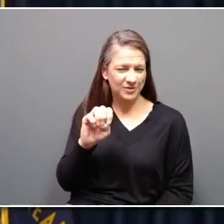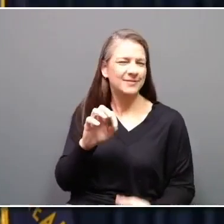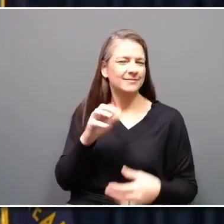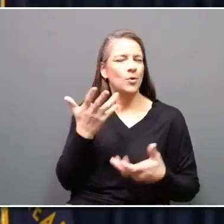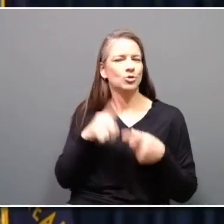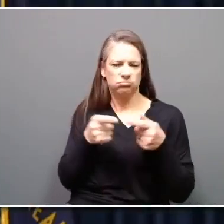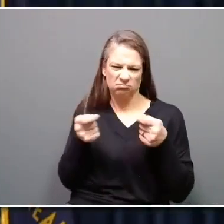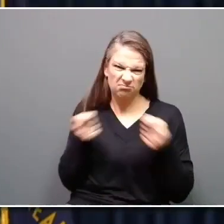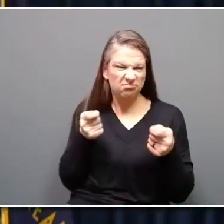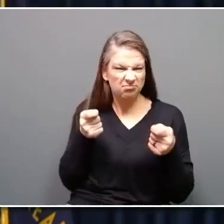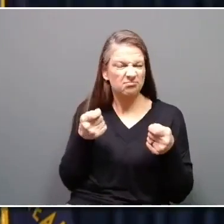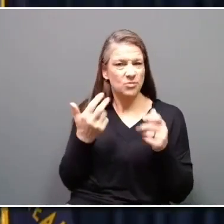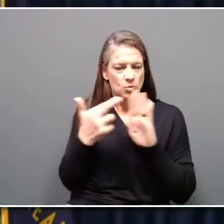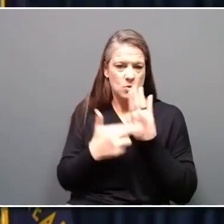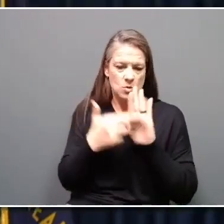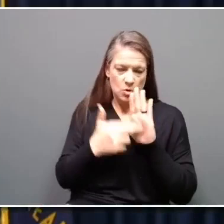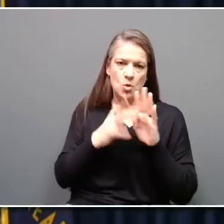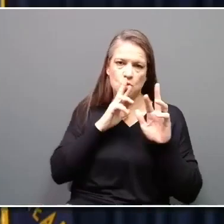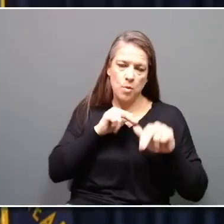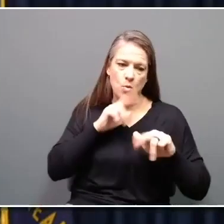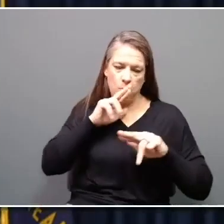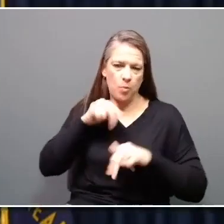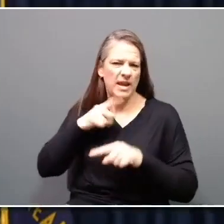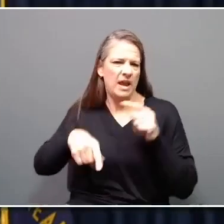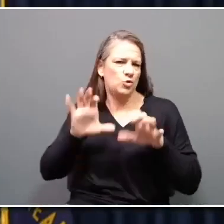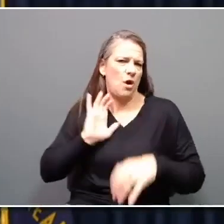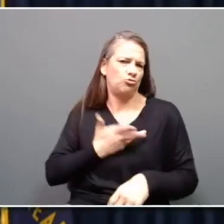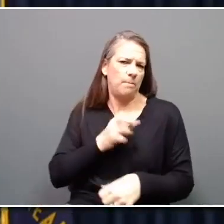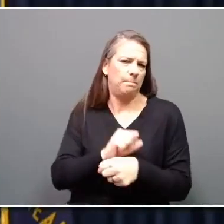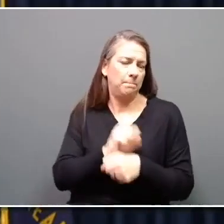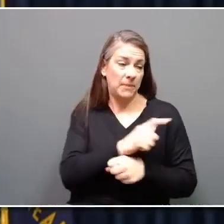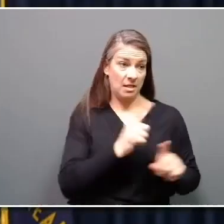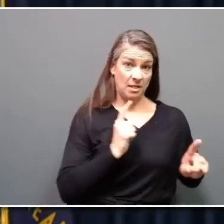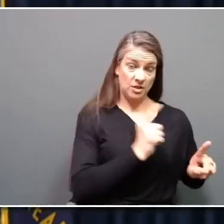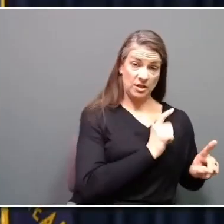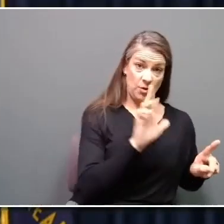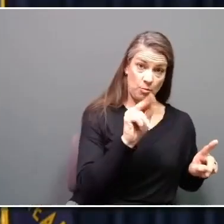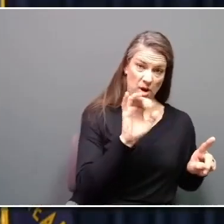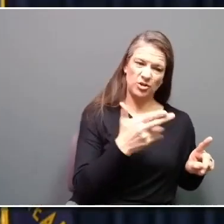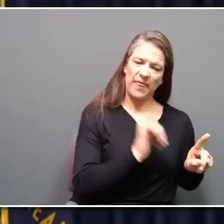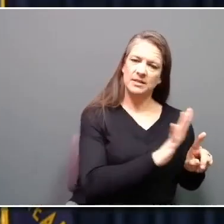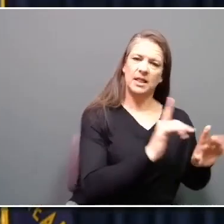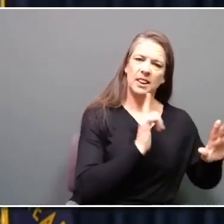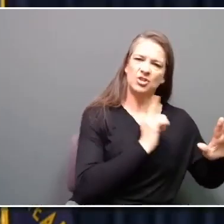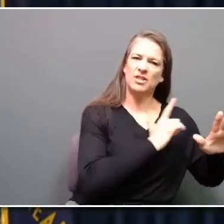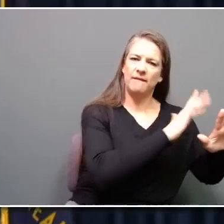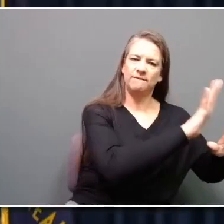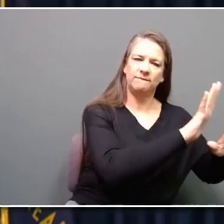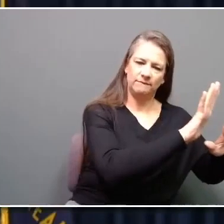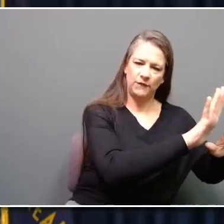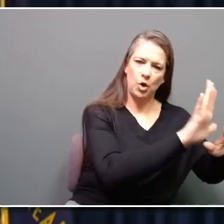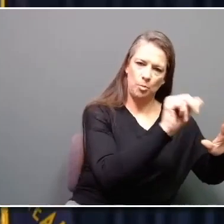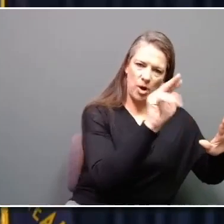not going to be able to get our jobs done. Now, the legislative branch is a legislative branch, right? And I have to respect the